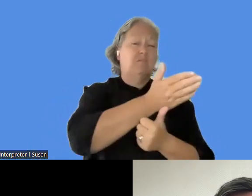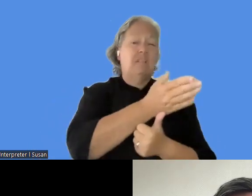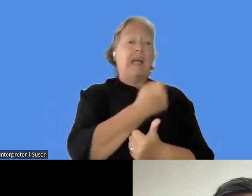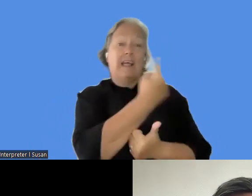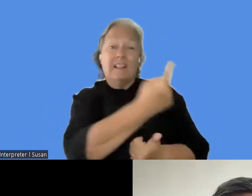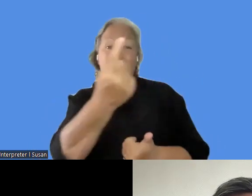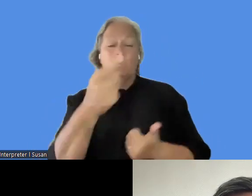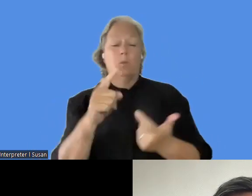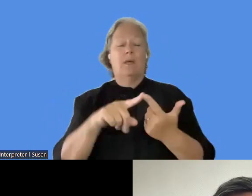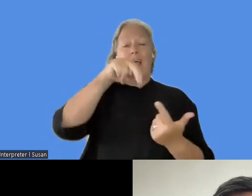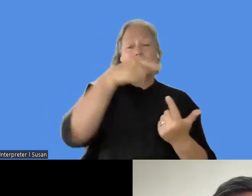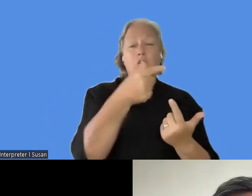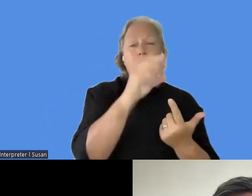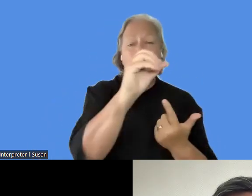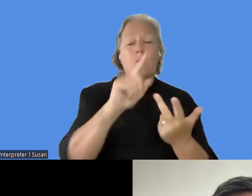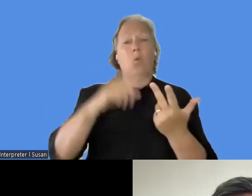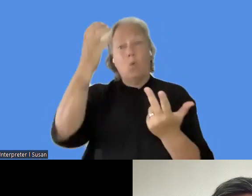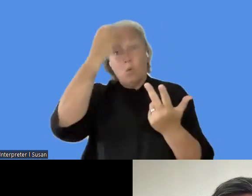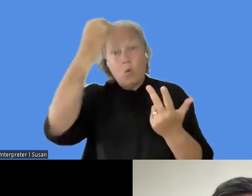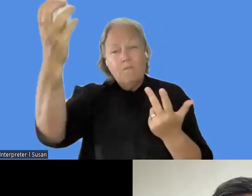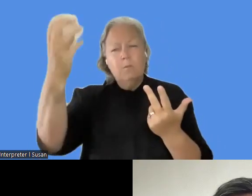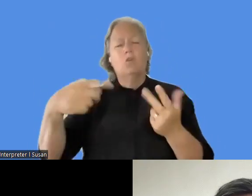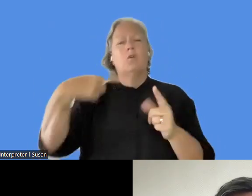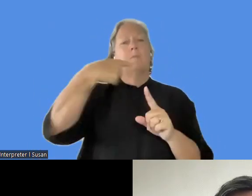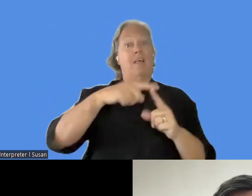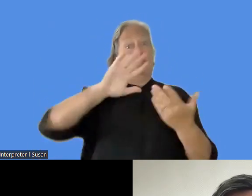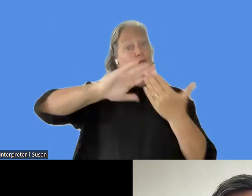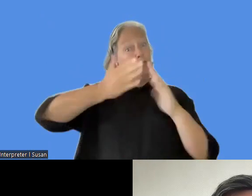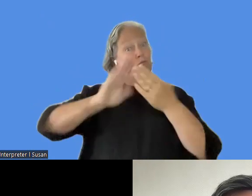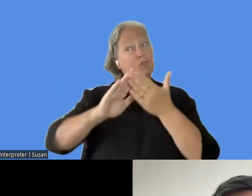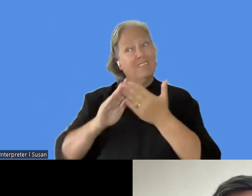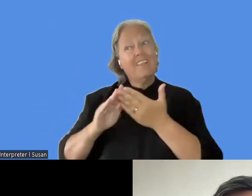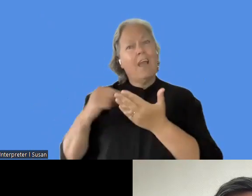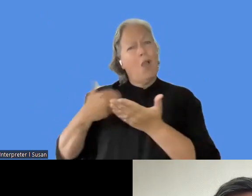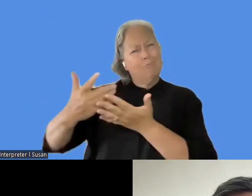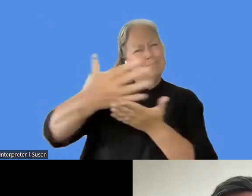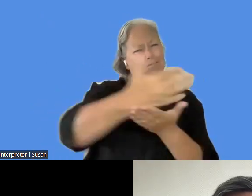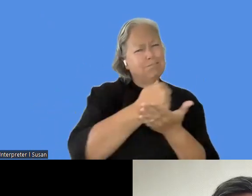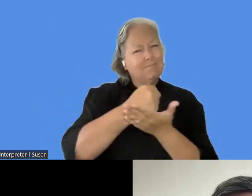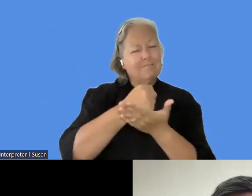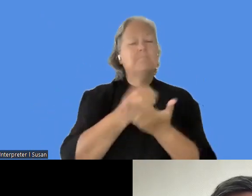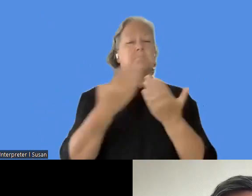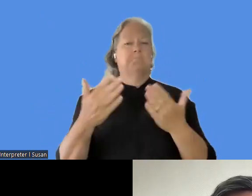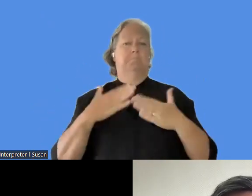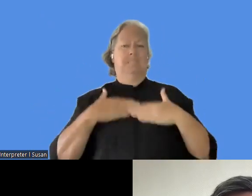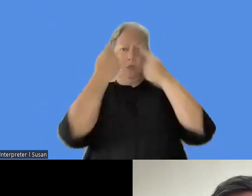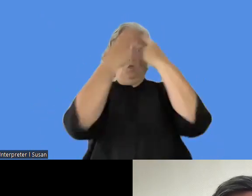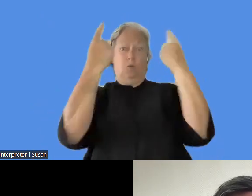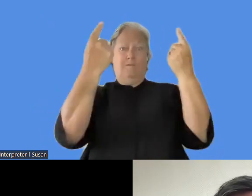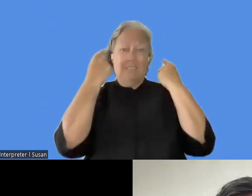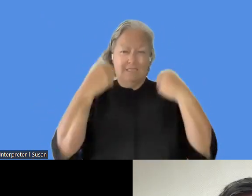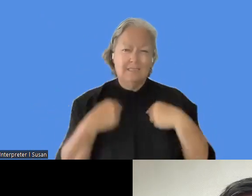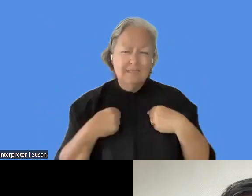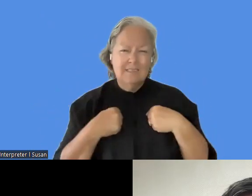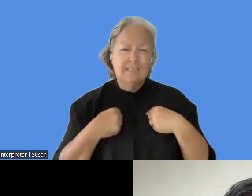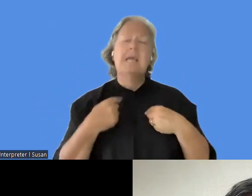the NGOs, from the governments, as well as from the communities. So from my personal view, I want to